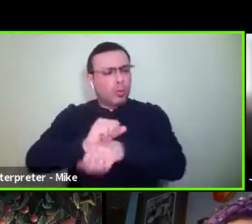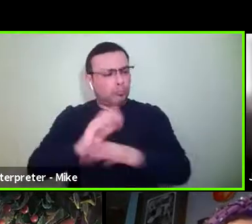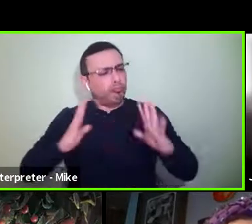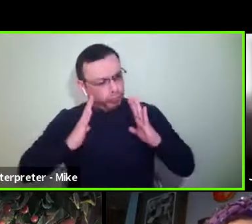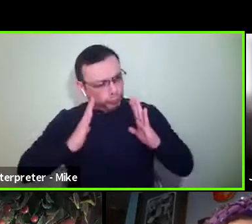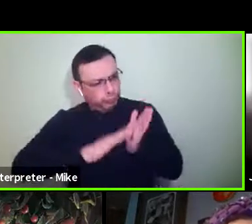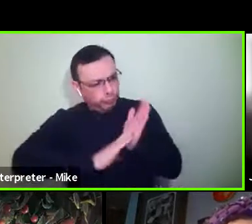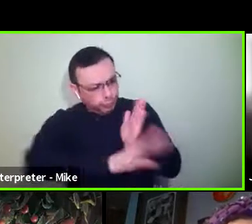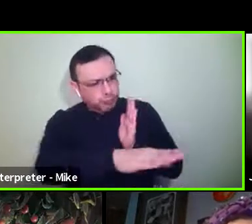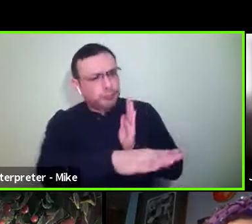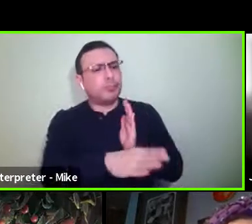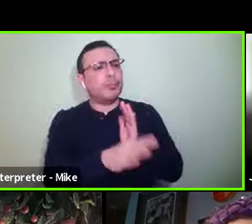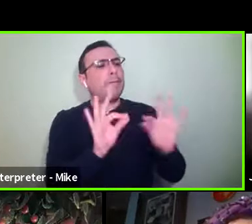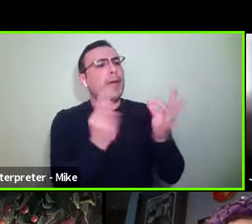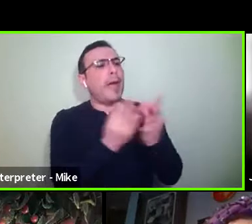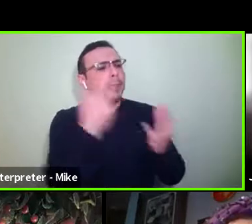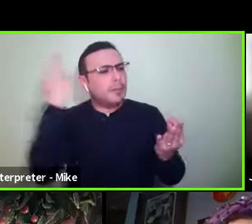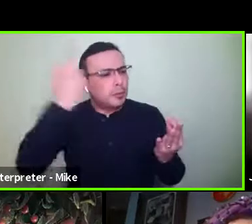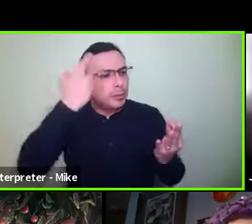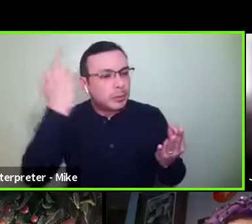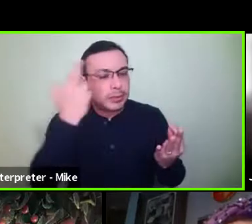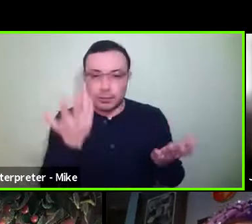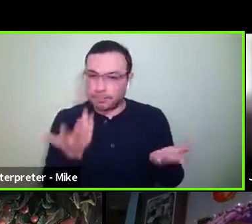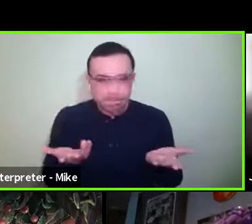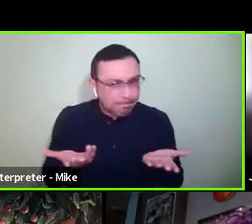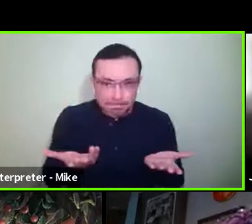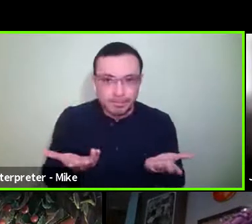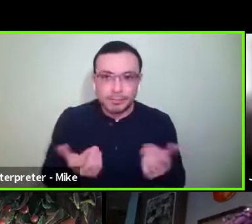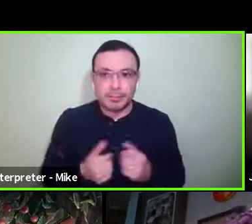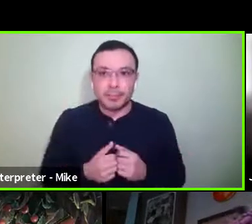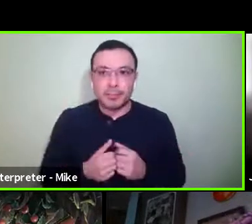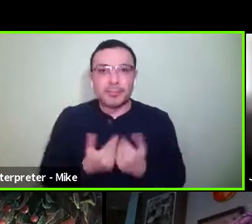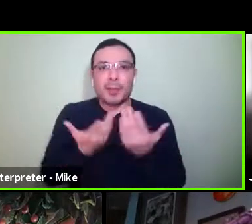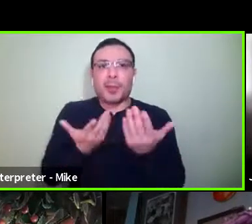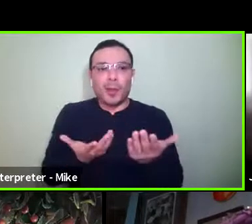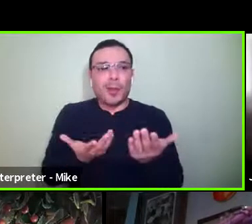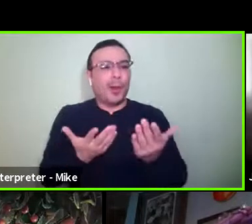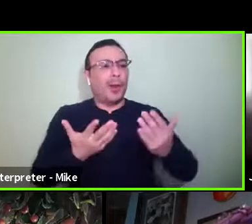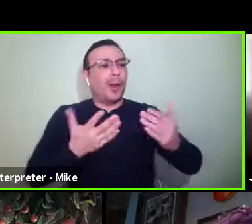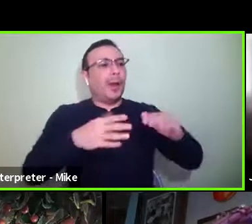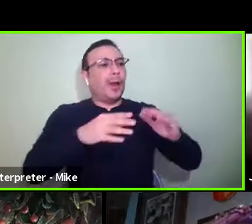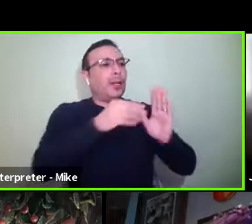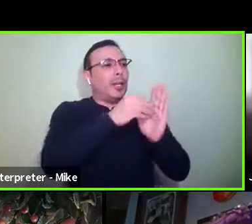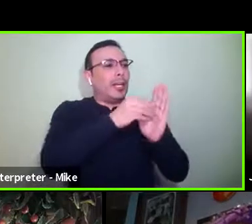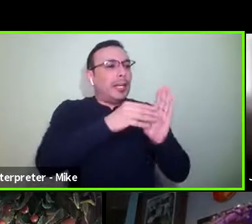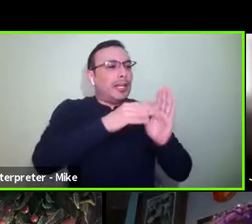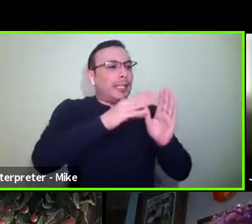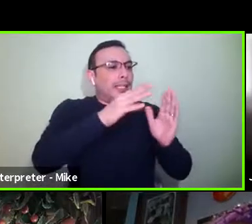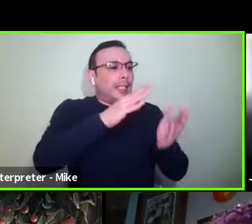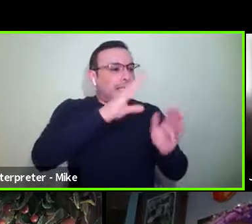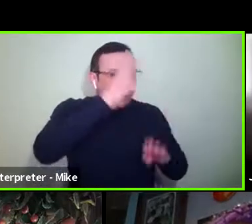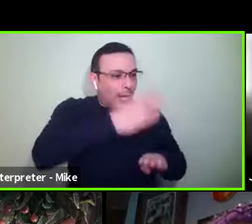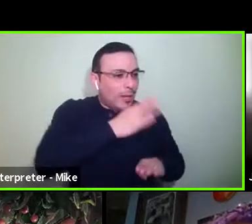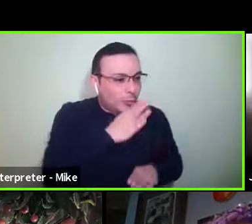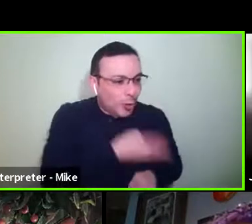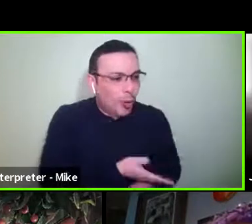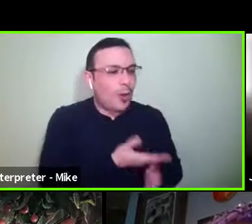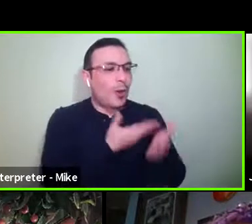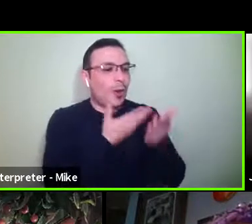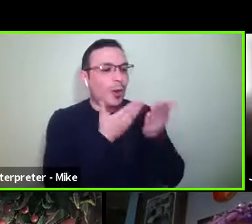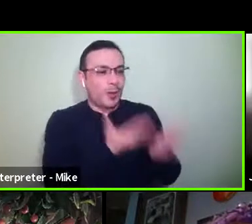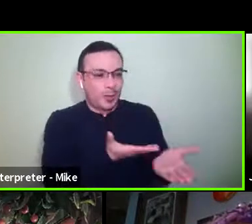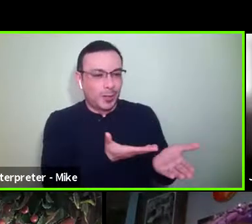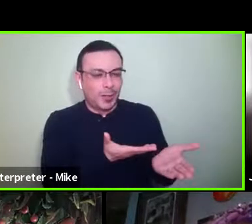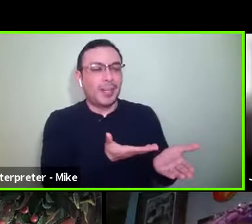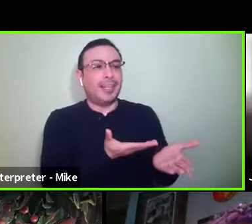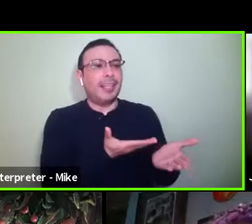who have children with differing needs, that doesn't offer universal healthcare. I think you get my point. I might be